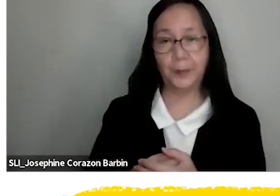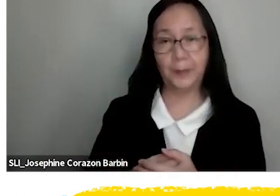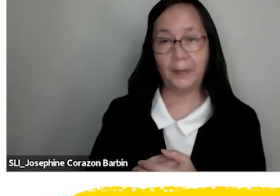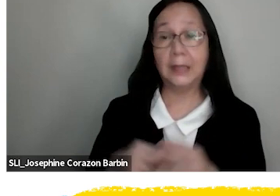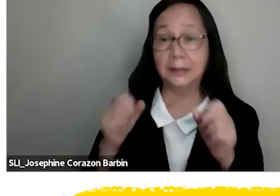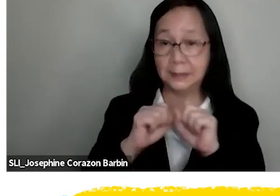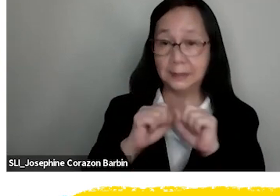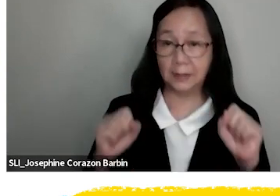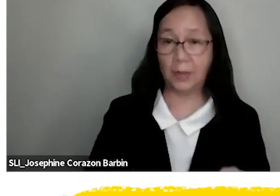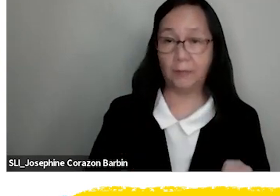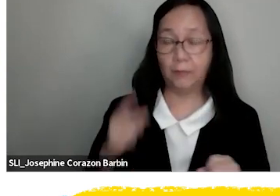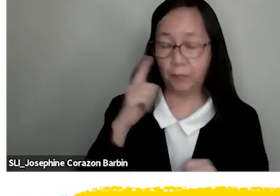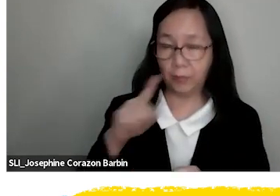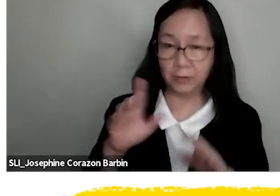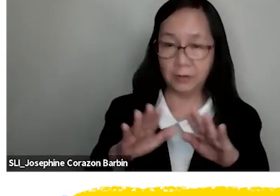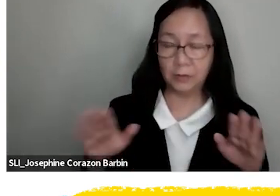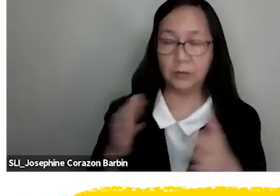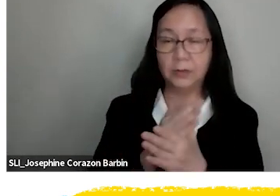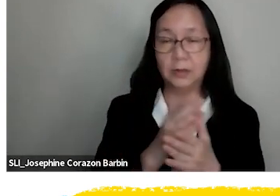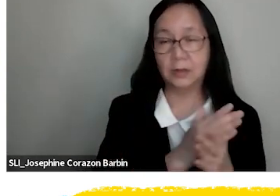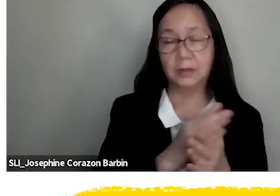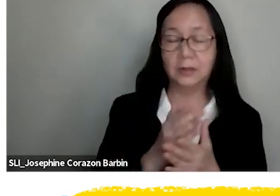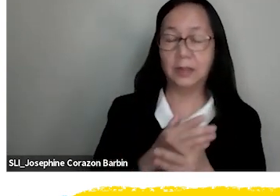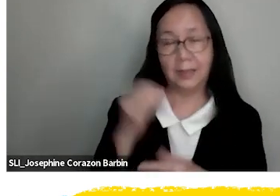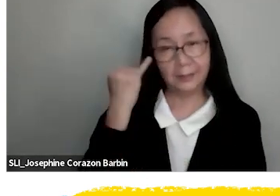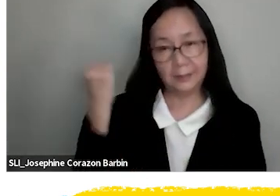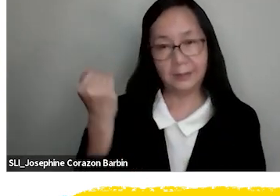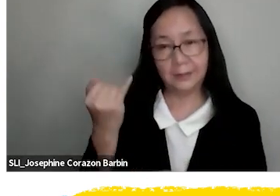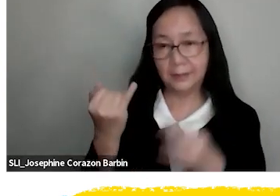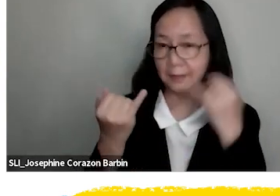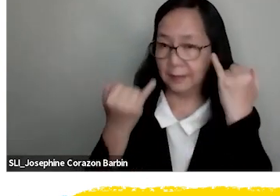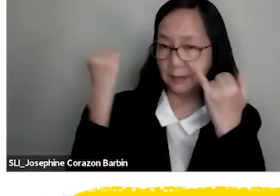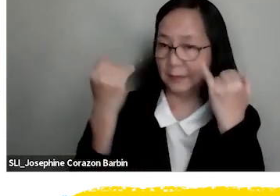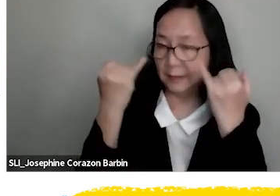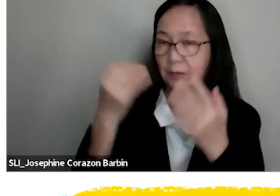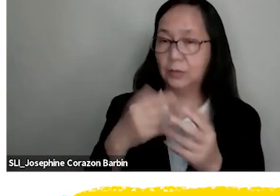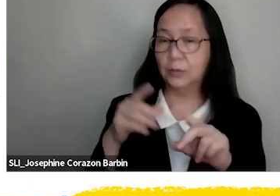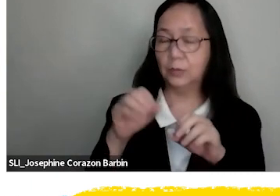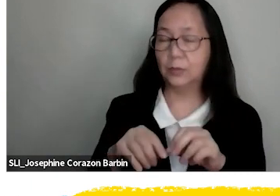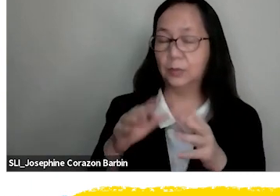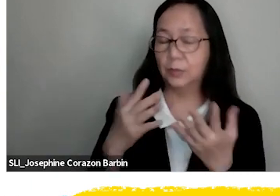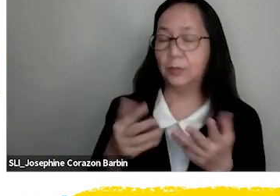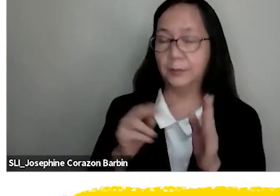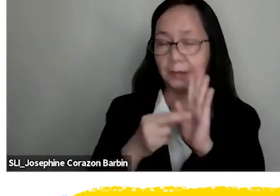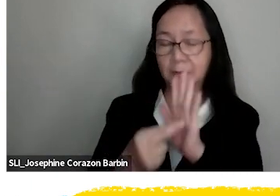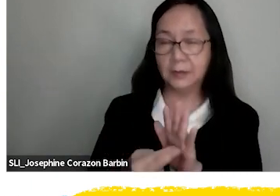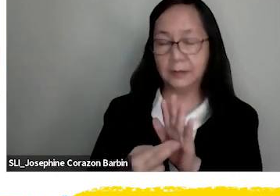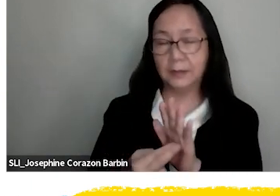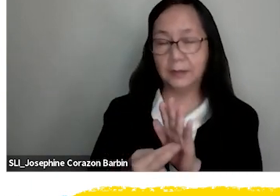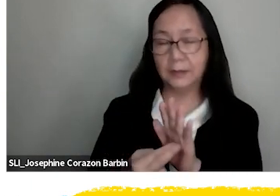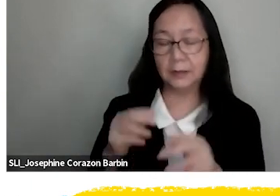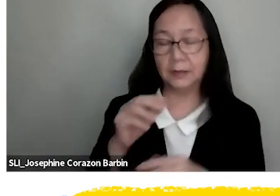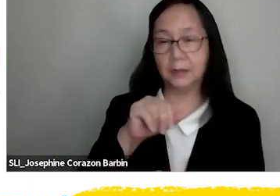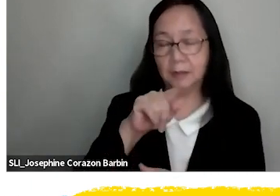system for children to share their idea, to represent the